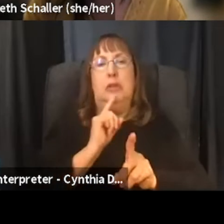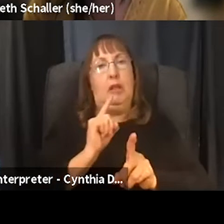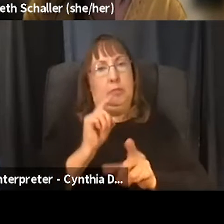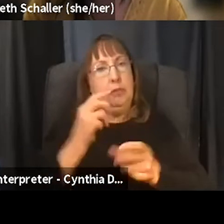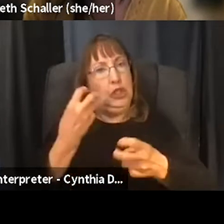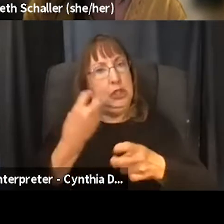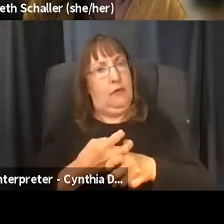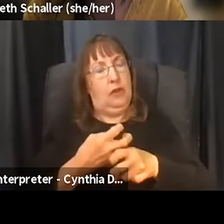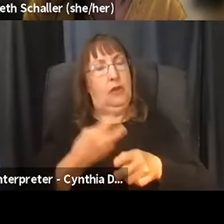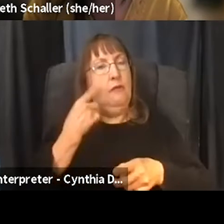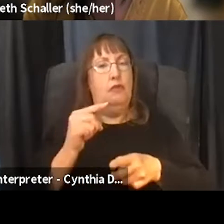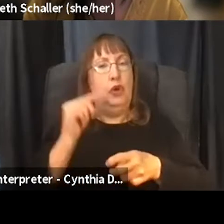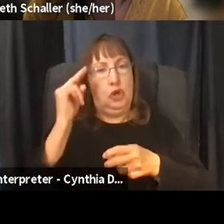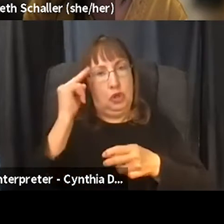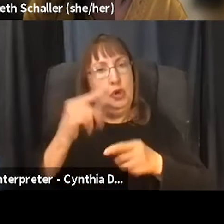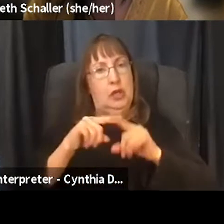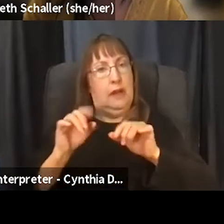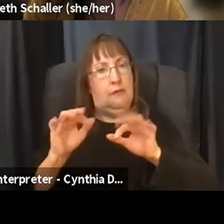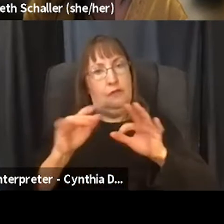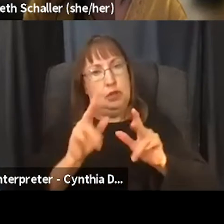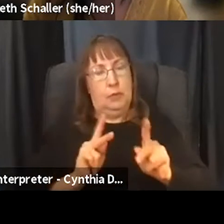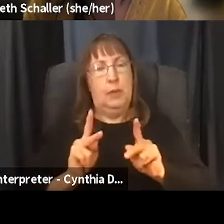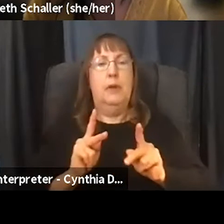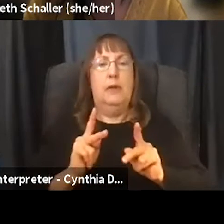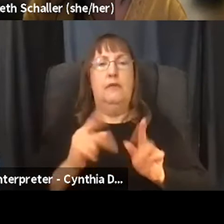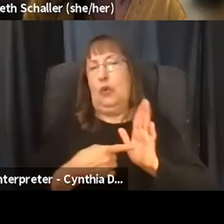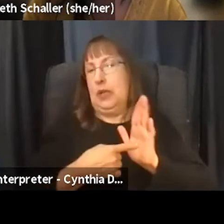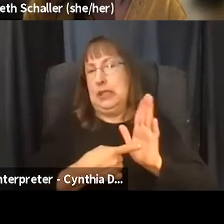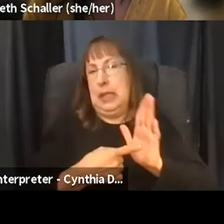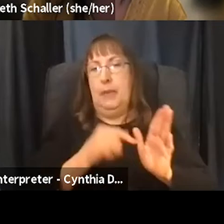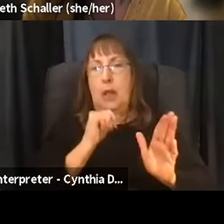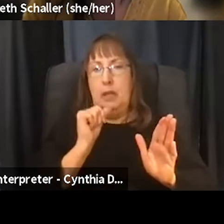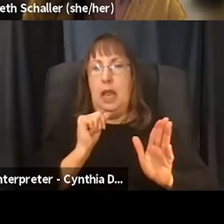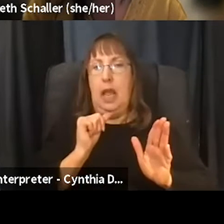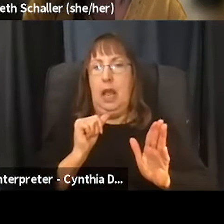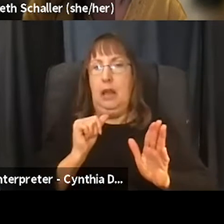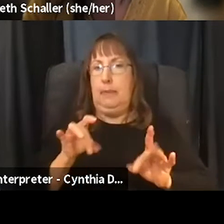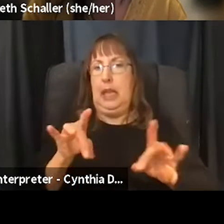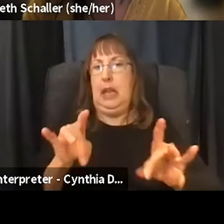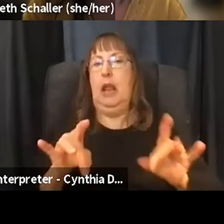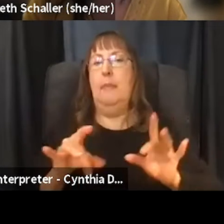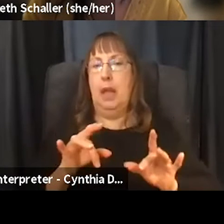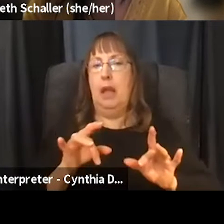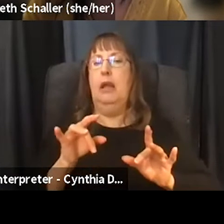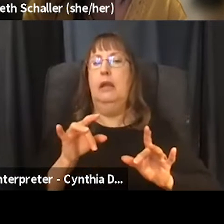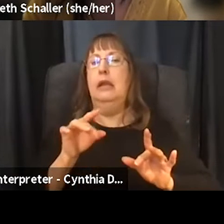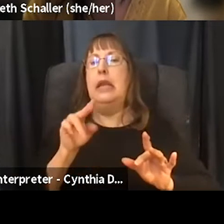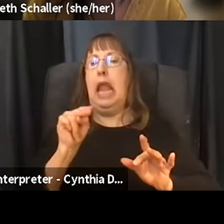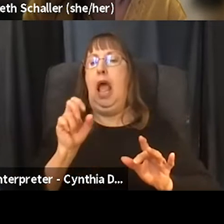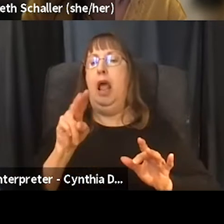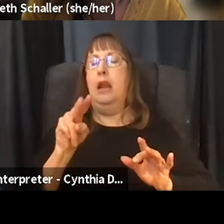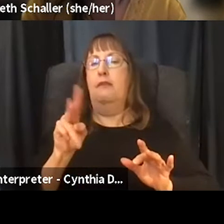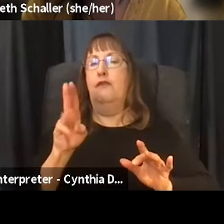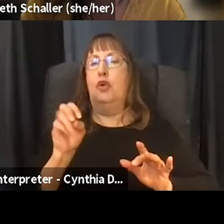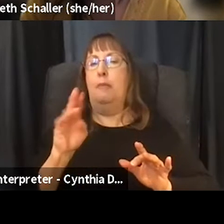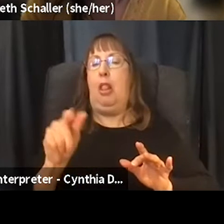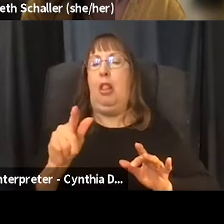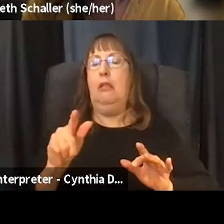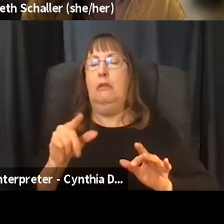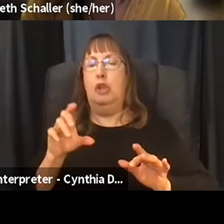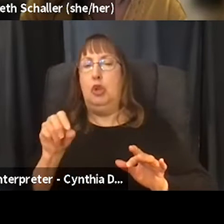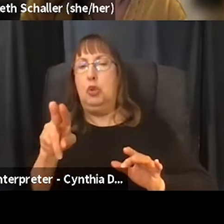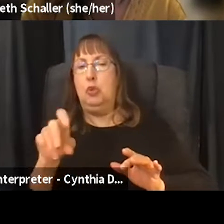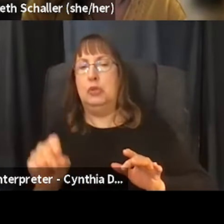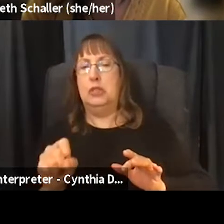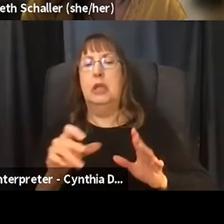for neurodivergent folks? For example, not picking up on nonverbal cues. So anything that people want to say to